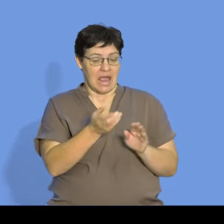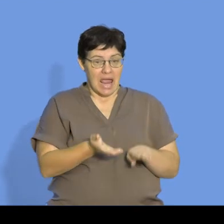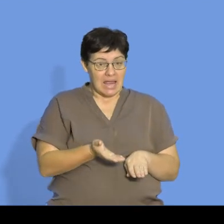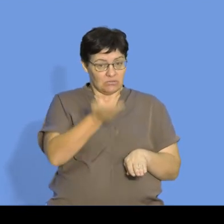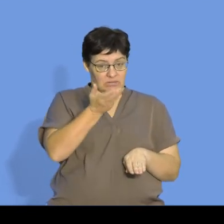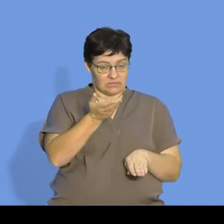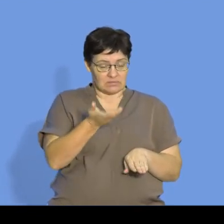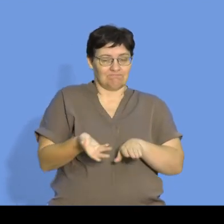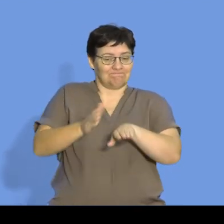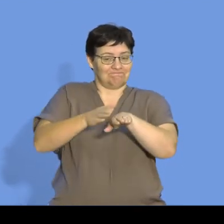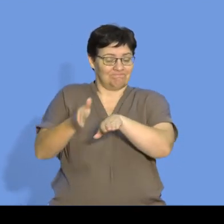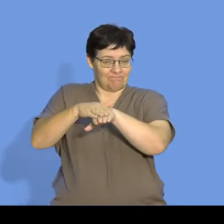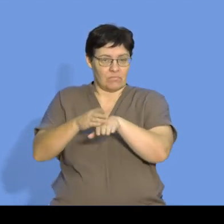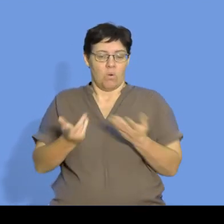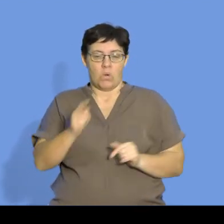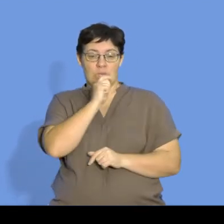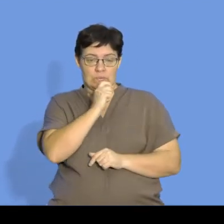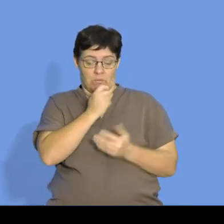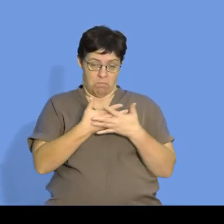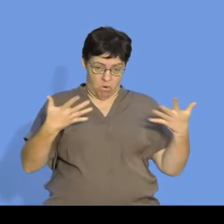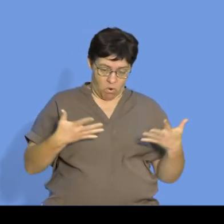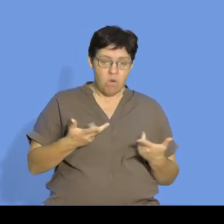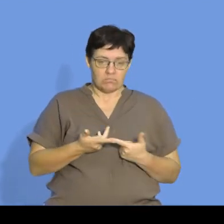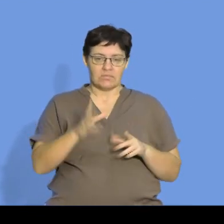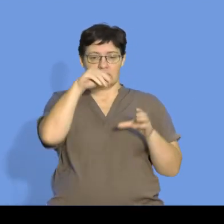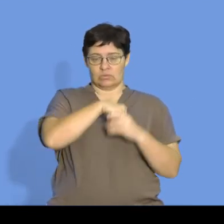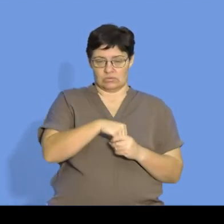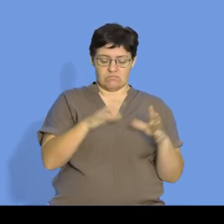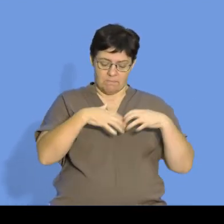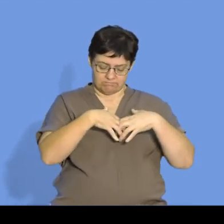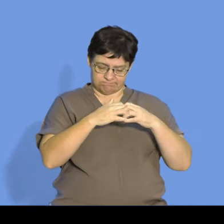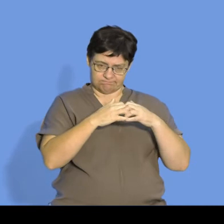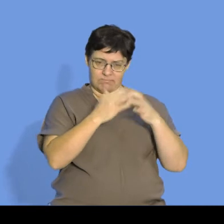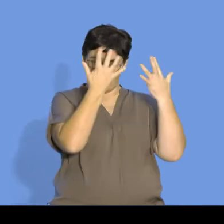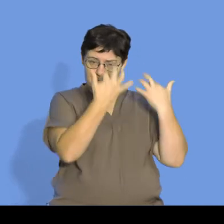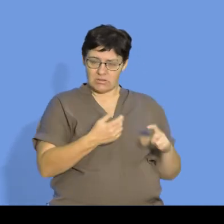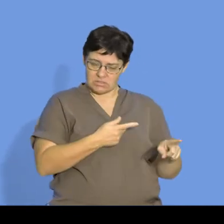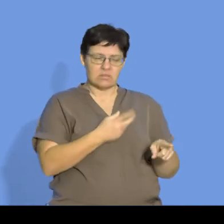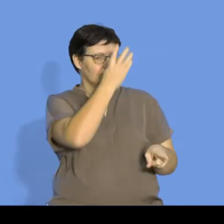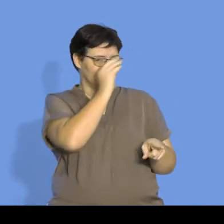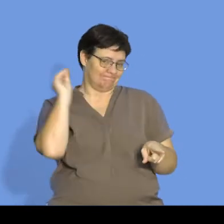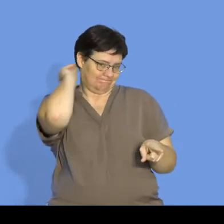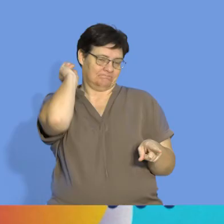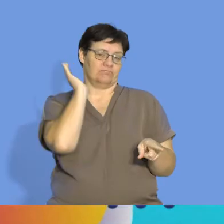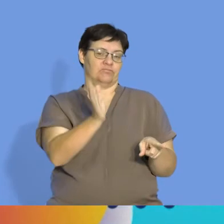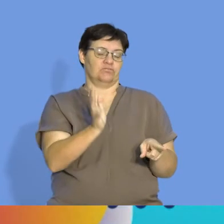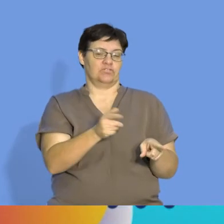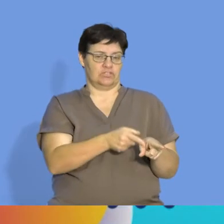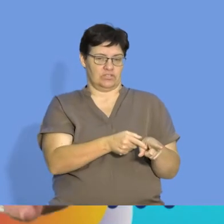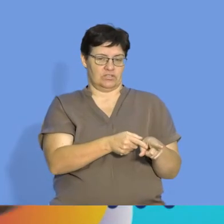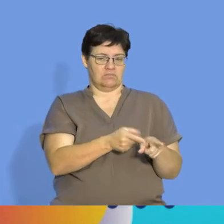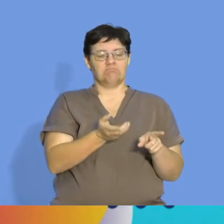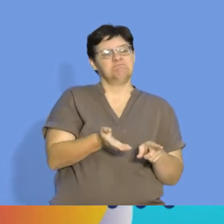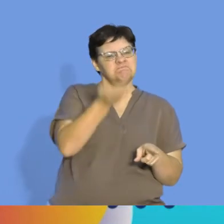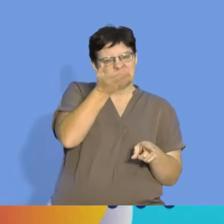increase in tariffs or usage. So when you're drawing up this budget, take into consideration